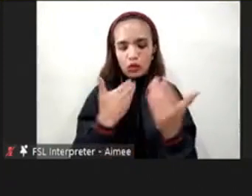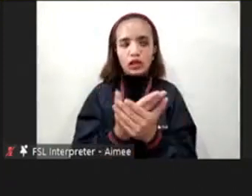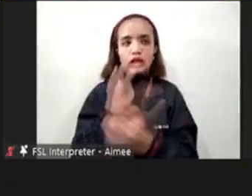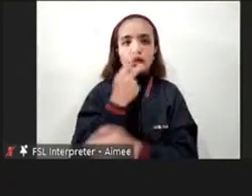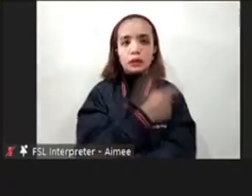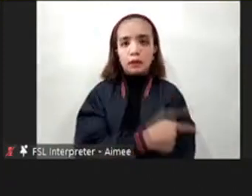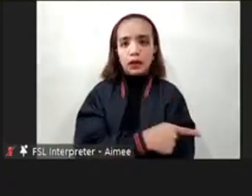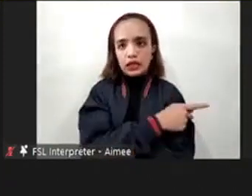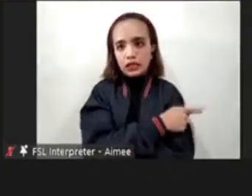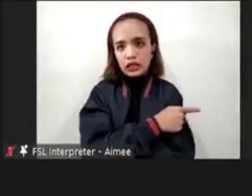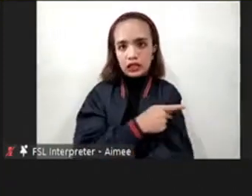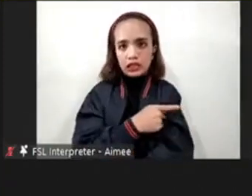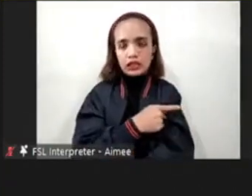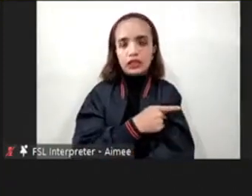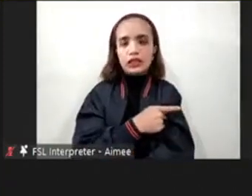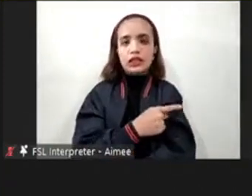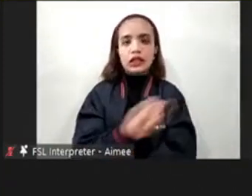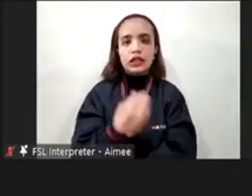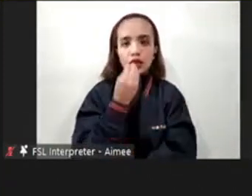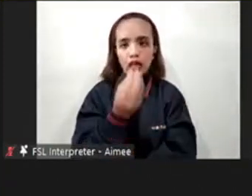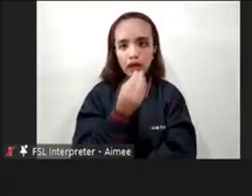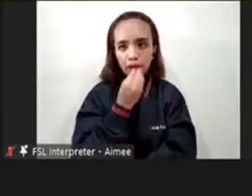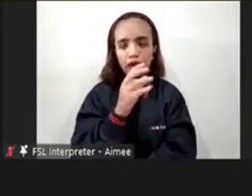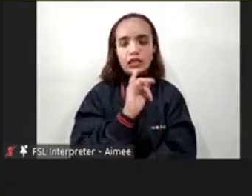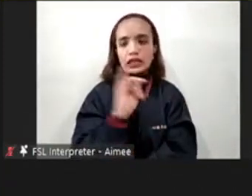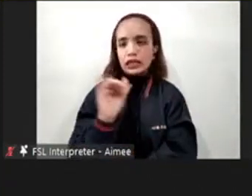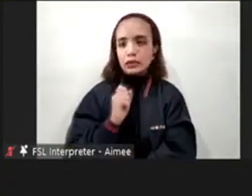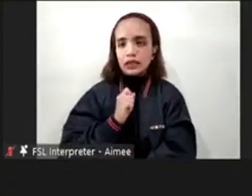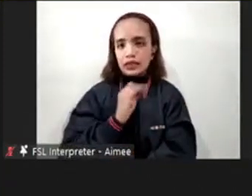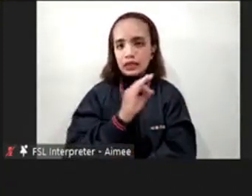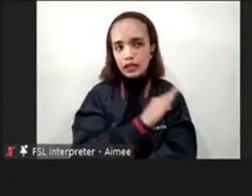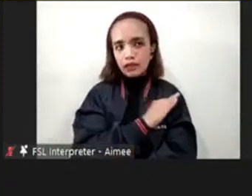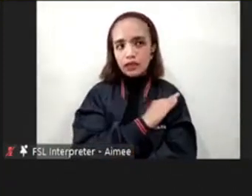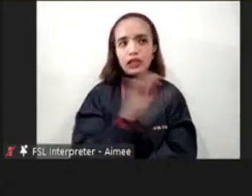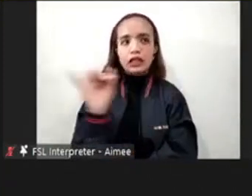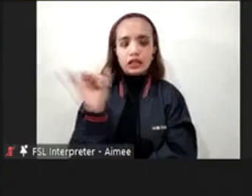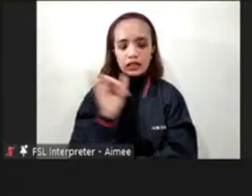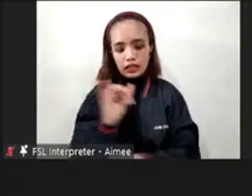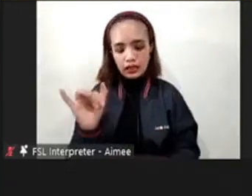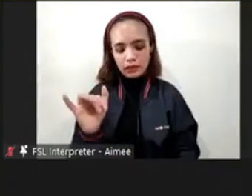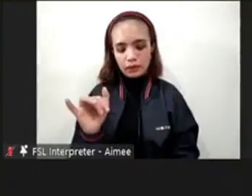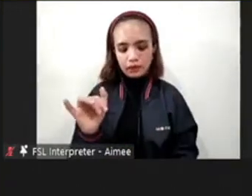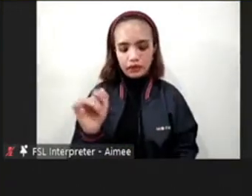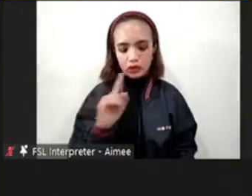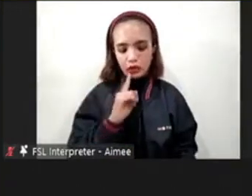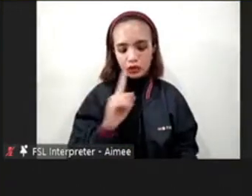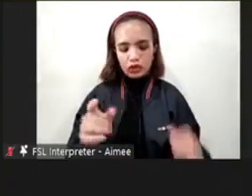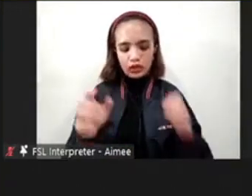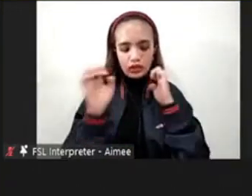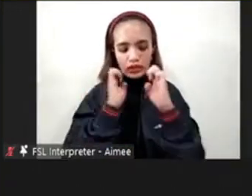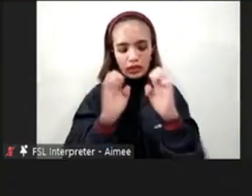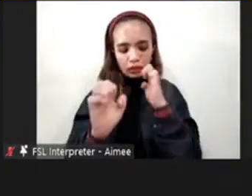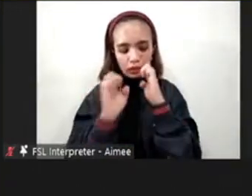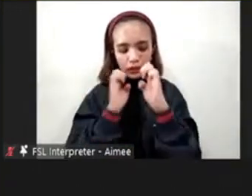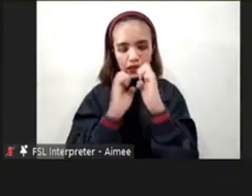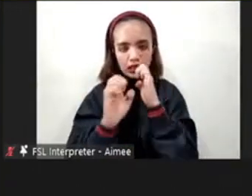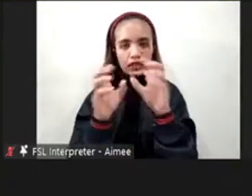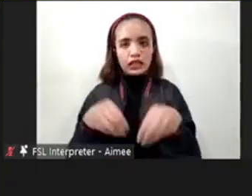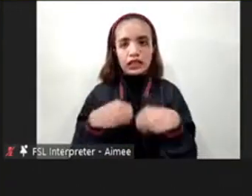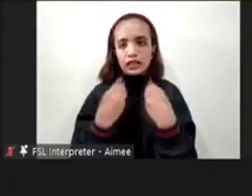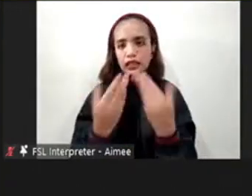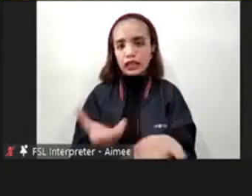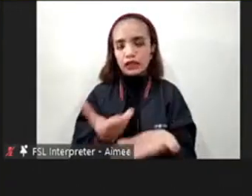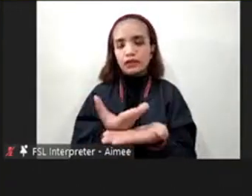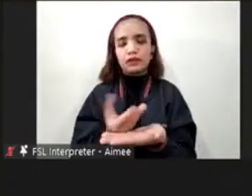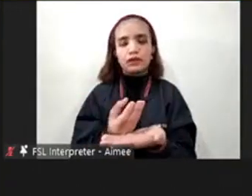day. Even the staff are being fed. As even the Israeli embassy gave food. People